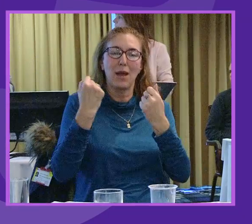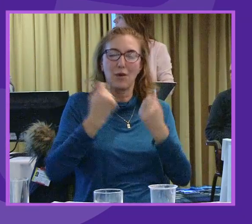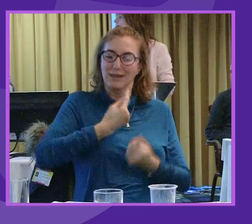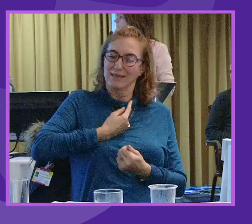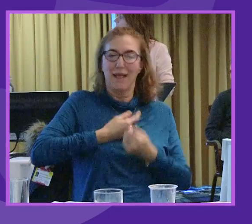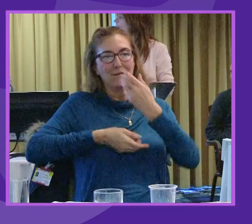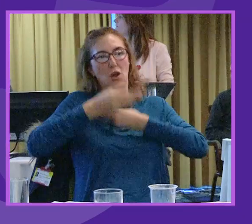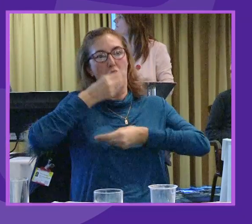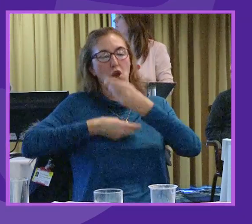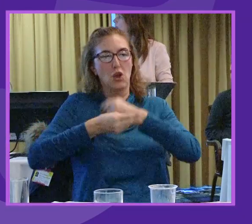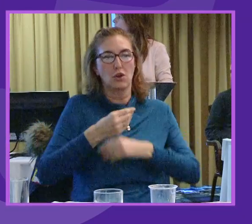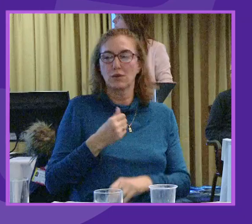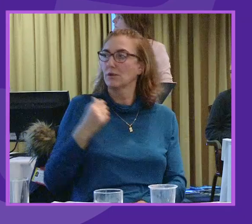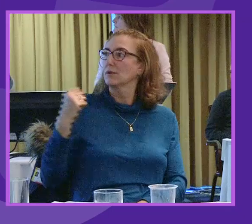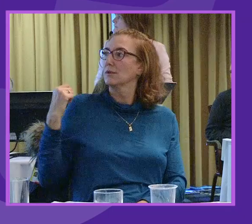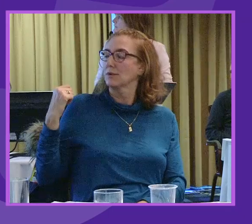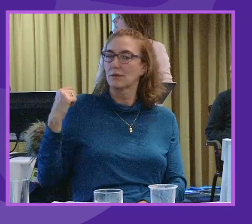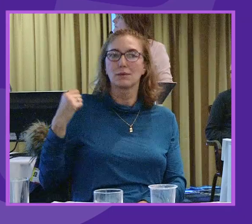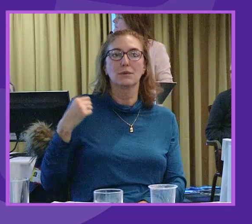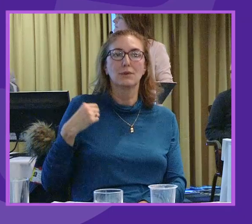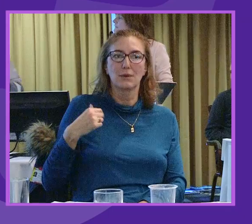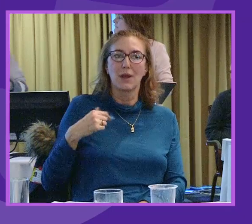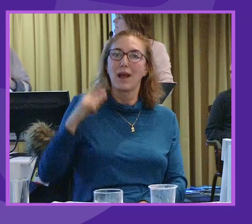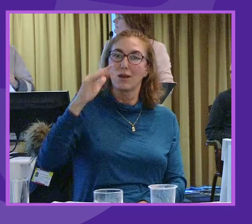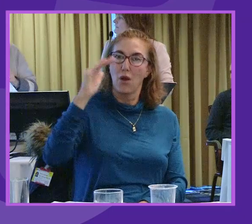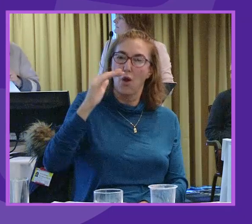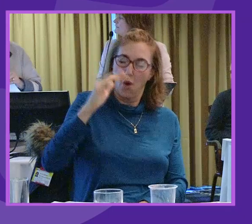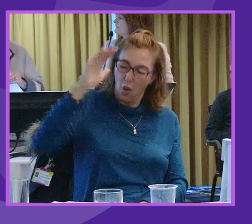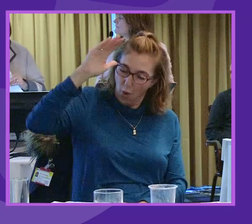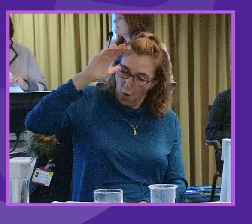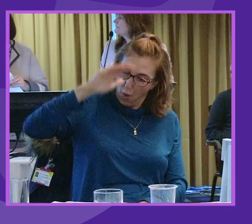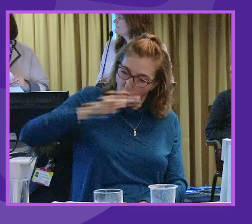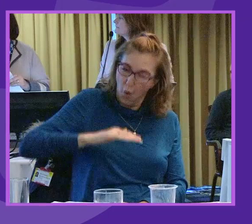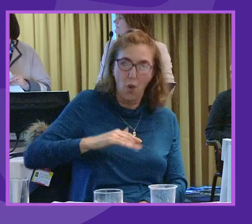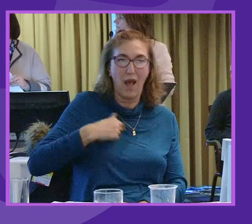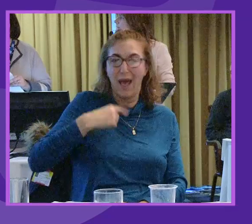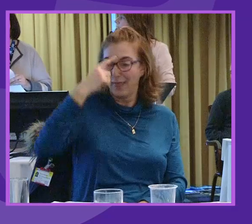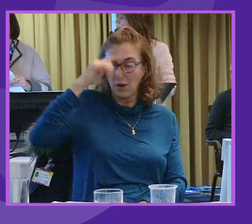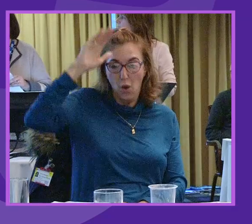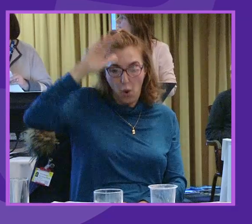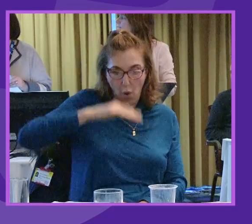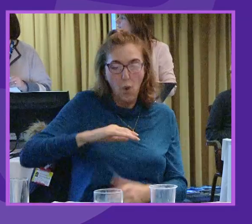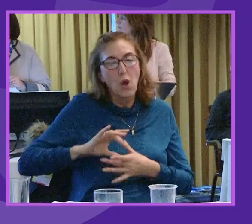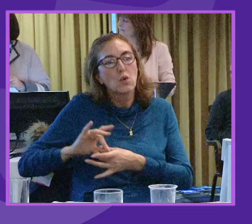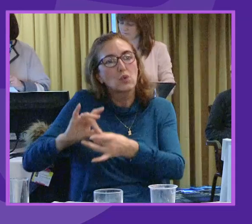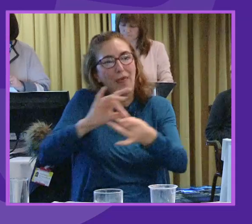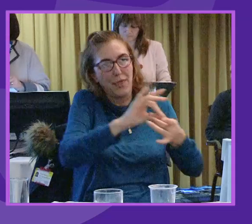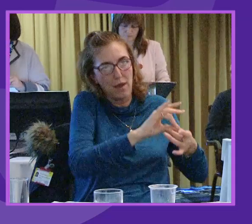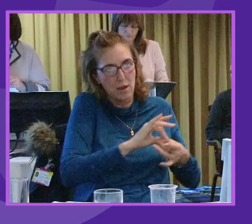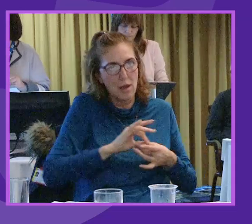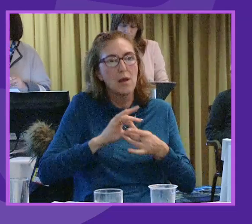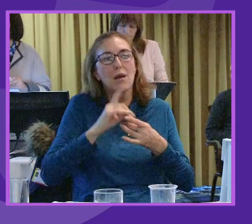and learning. I actually lead as a service user care rep, expert, spy experience, all of those things. We actually work